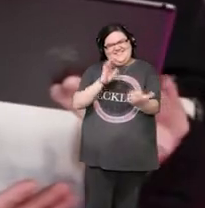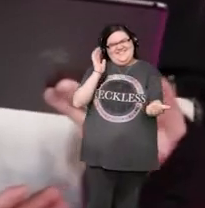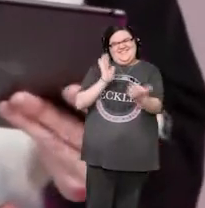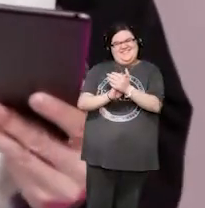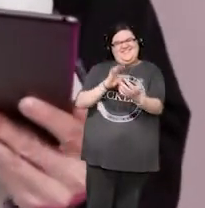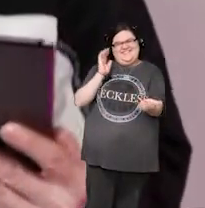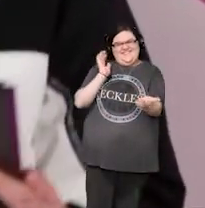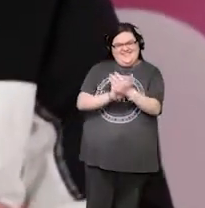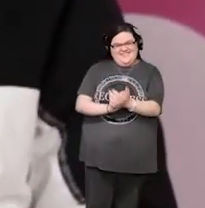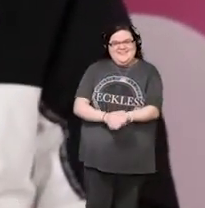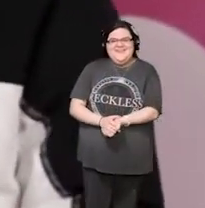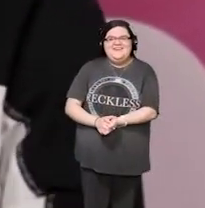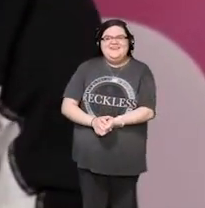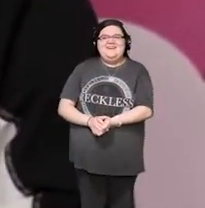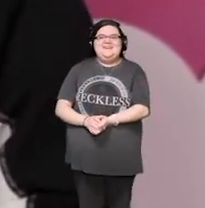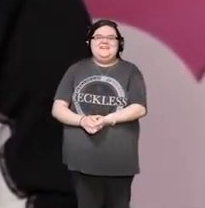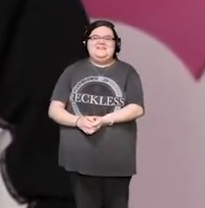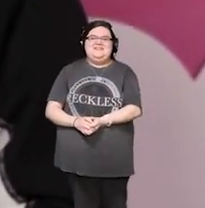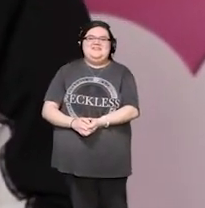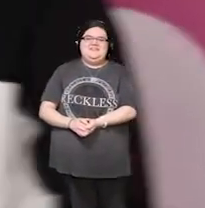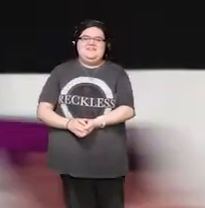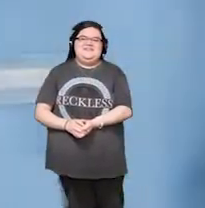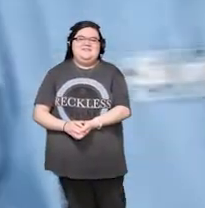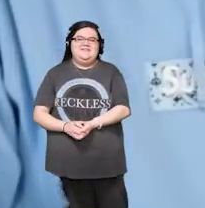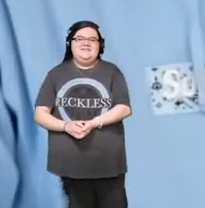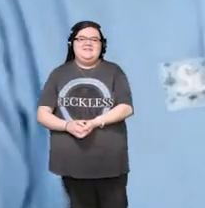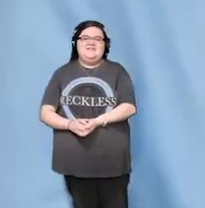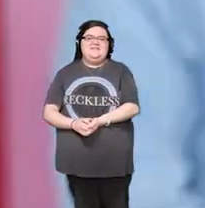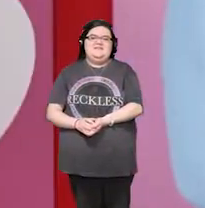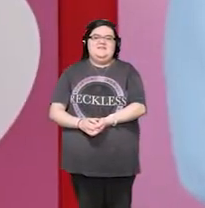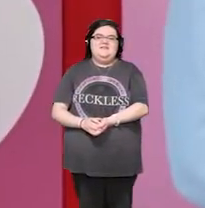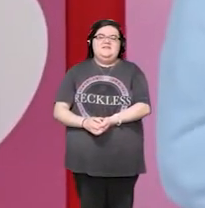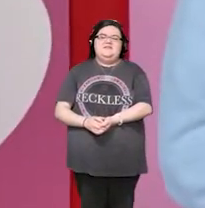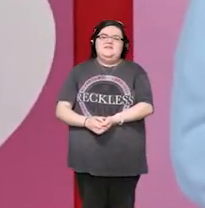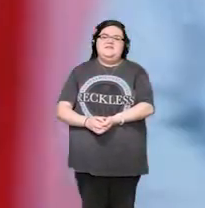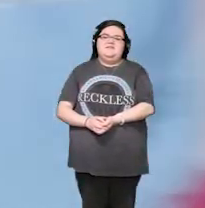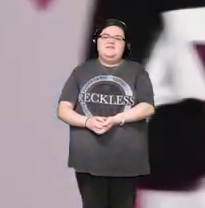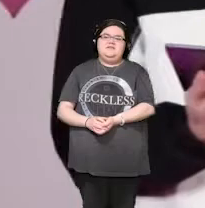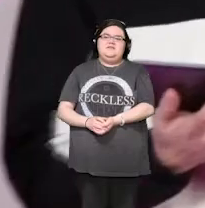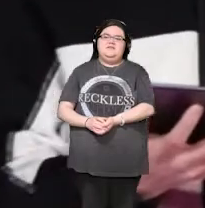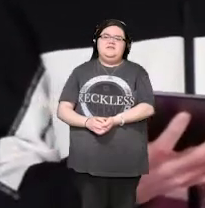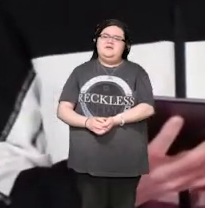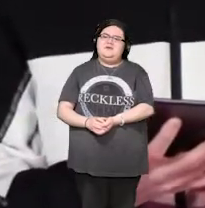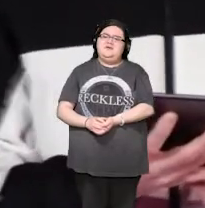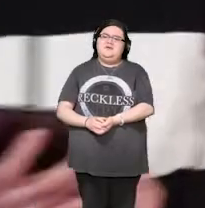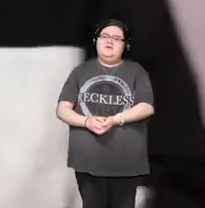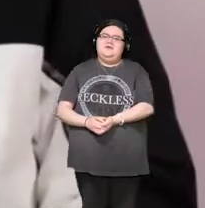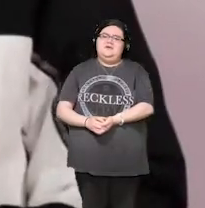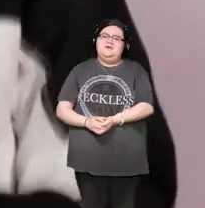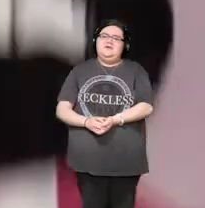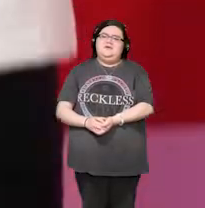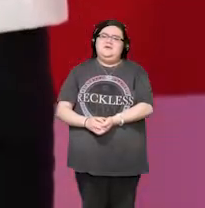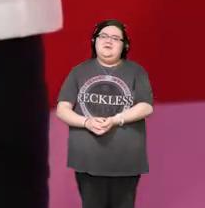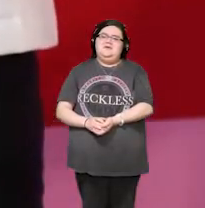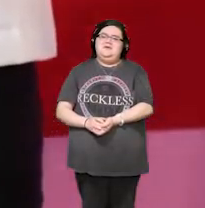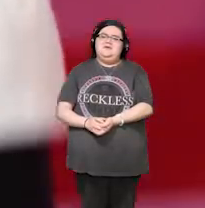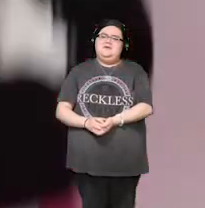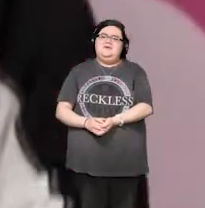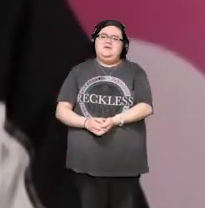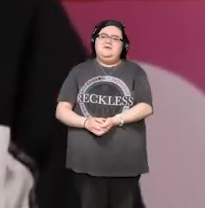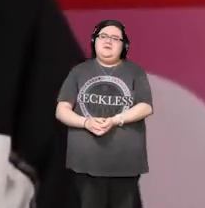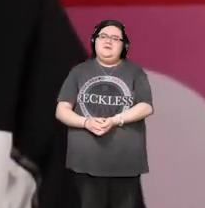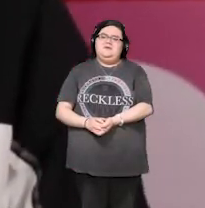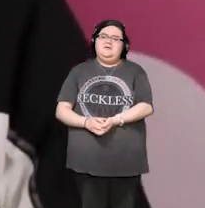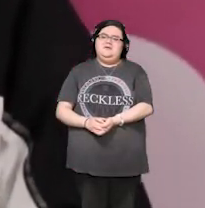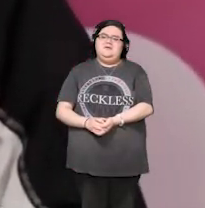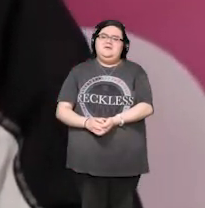though, right? Oh, some people. Come on, they fart. Some people fucking back it out every day. Like, how many times do you